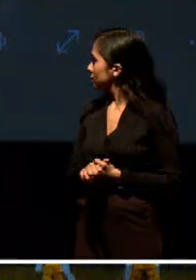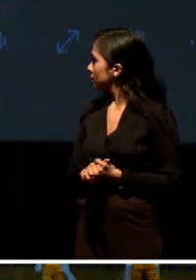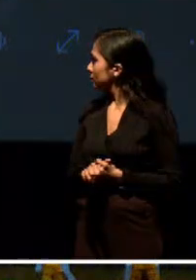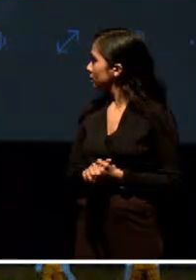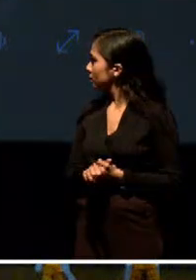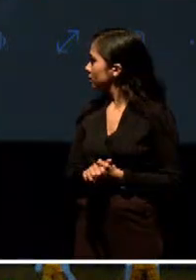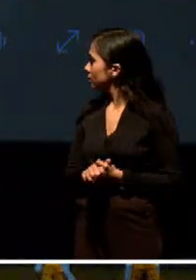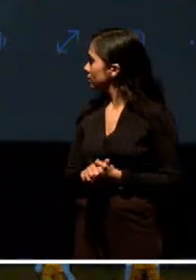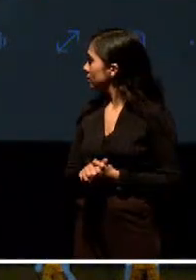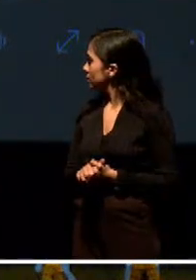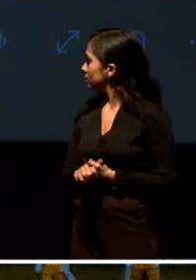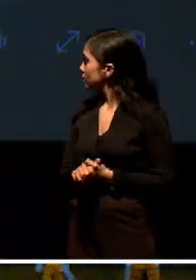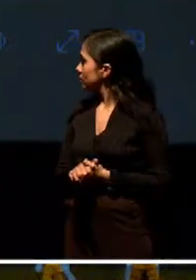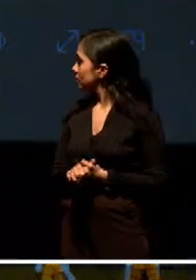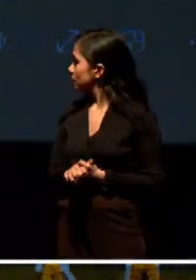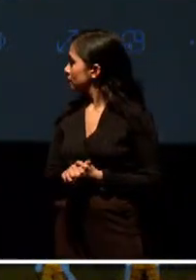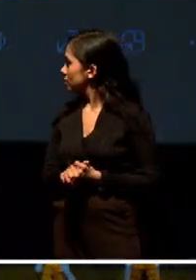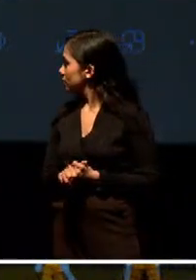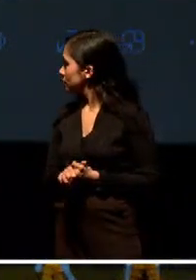Deepika, please go ahead. Yes.